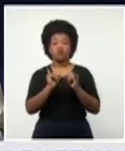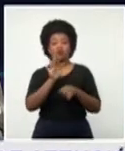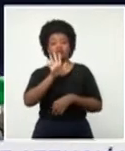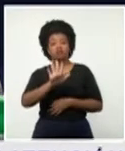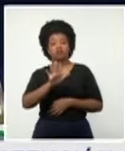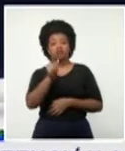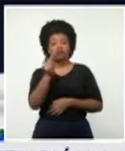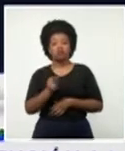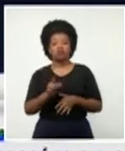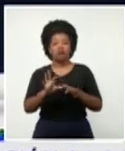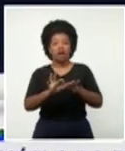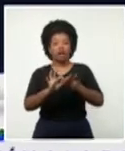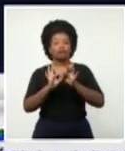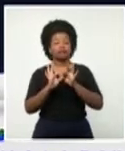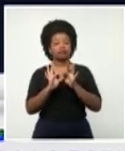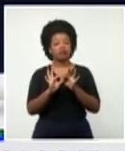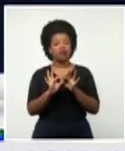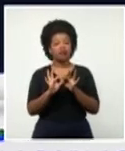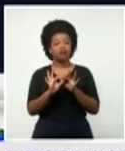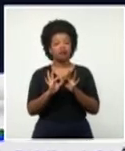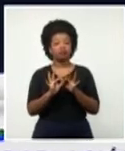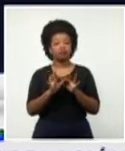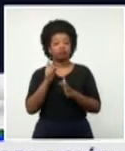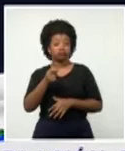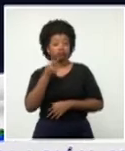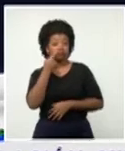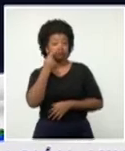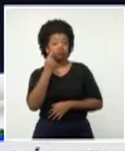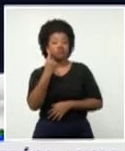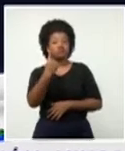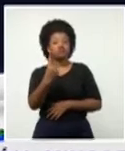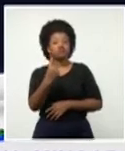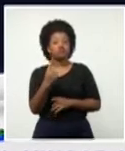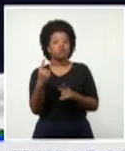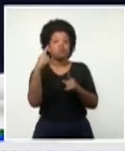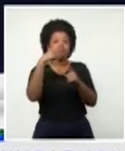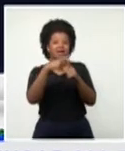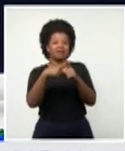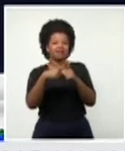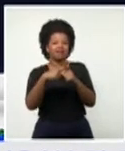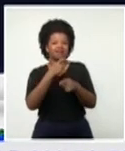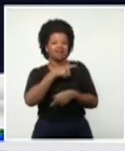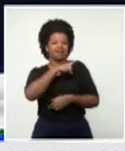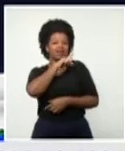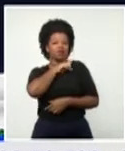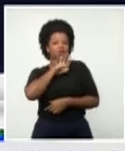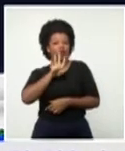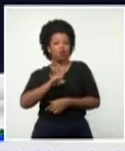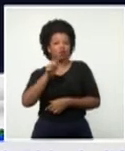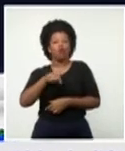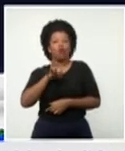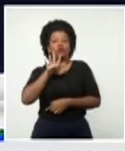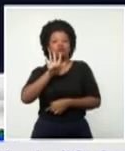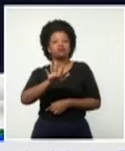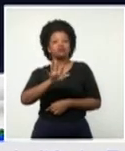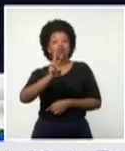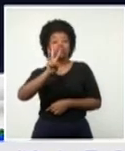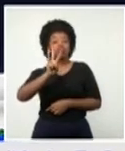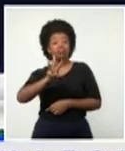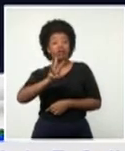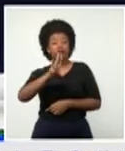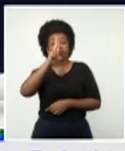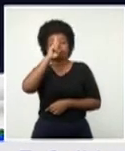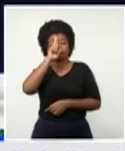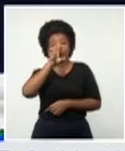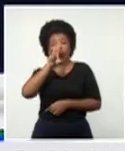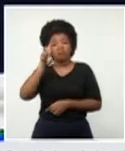We are reporting today 5 cases in serious condition, one more than yesterday. 3 of them are admitted at the Salvador